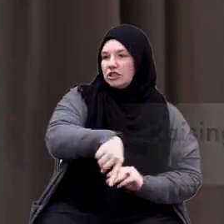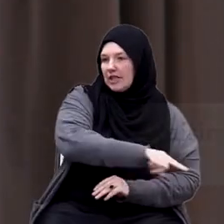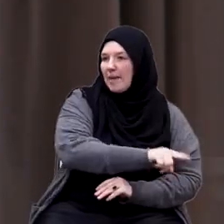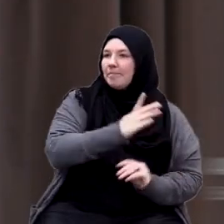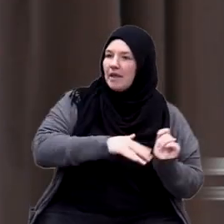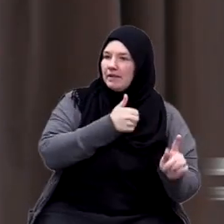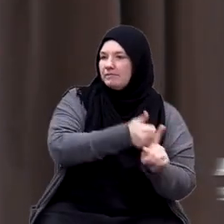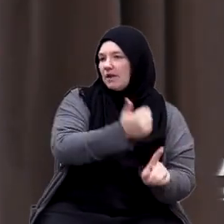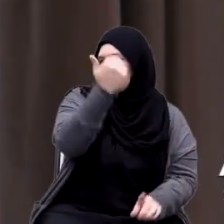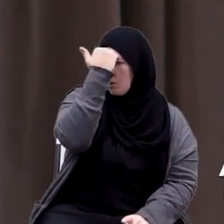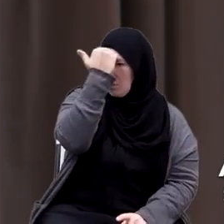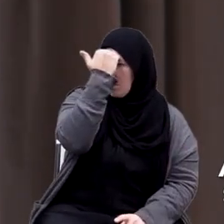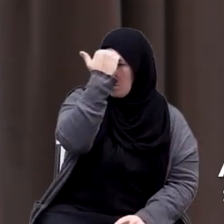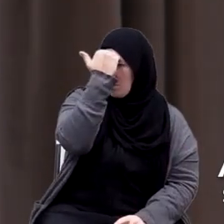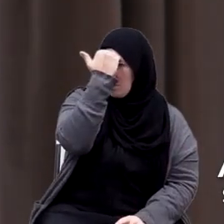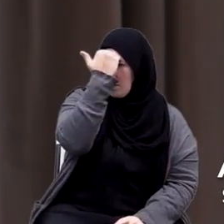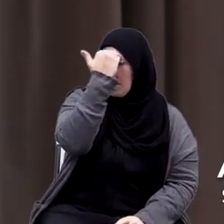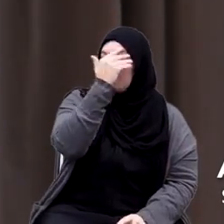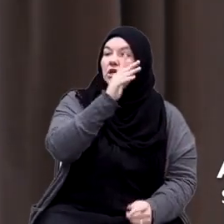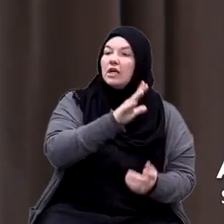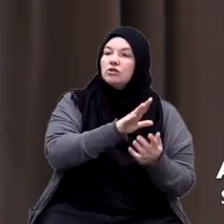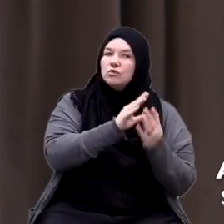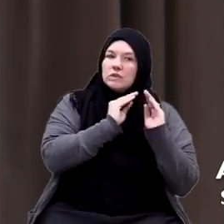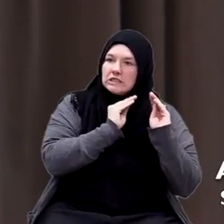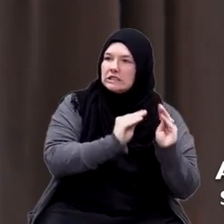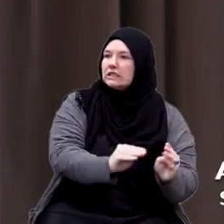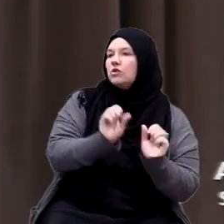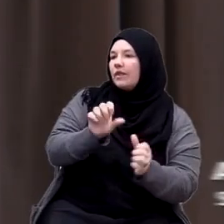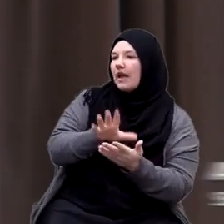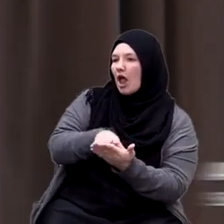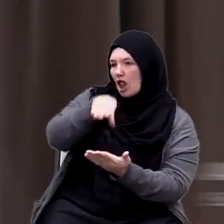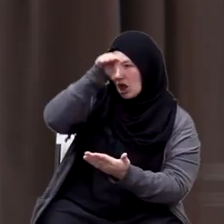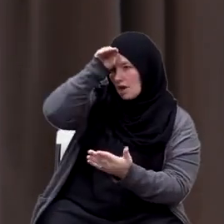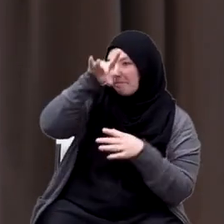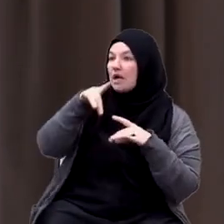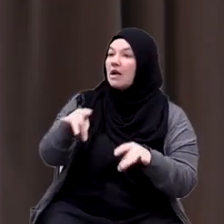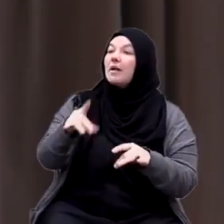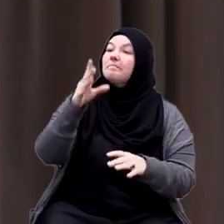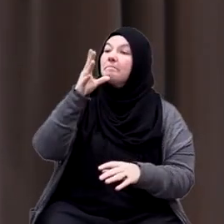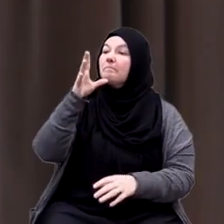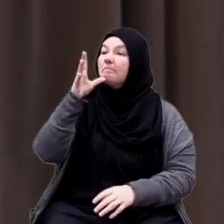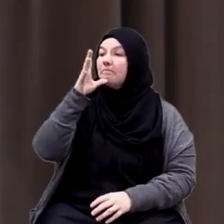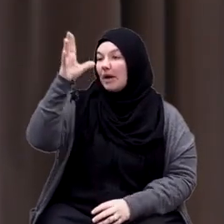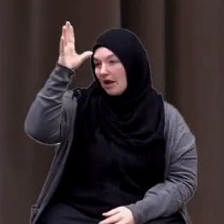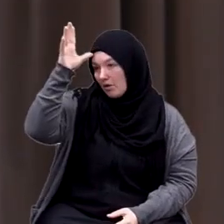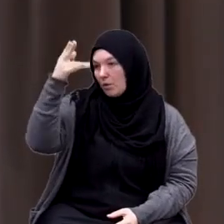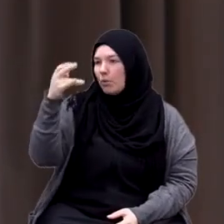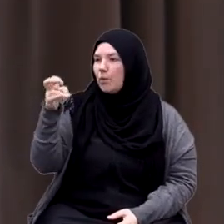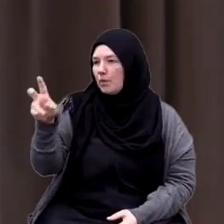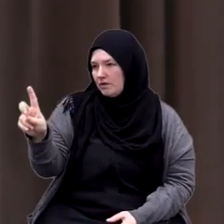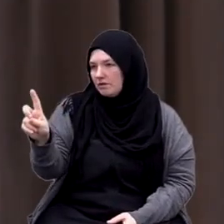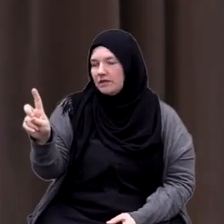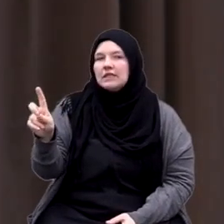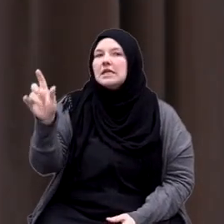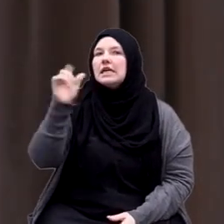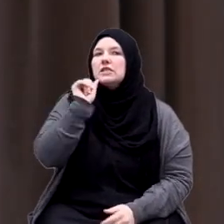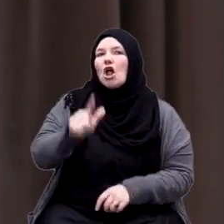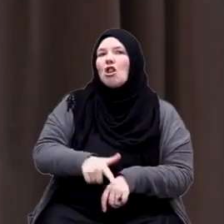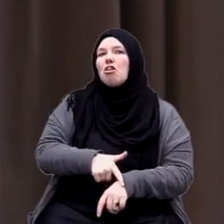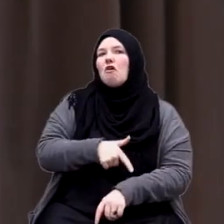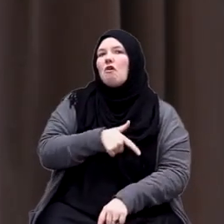they are to learn and to pick up. So parenthood is a lifelong